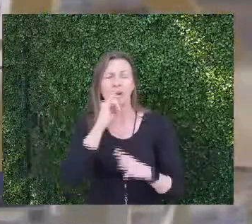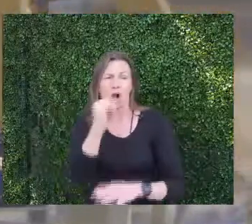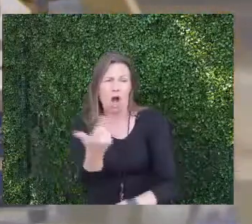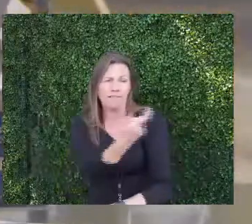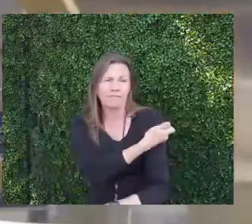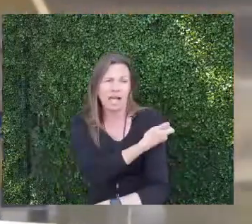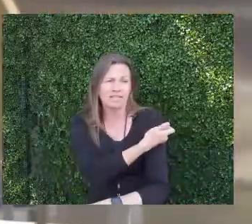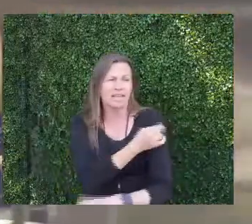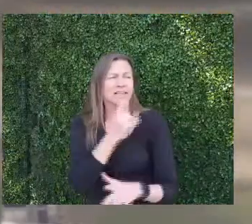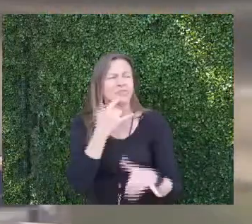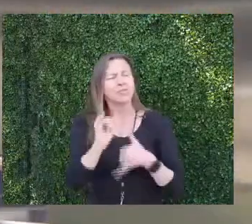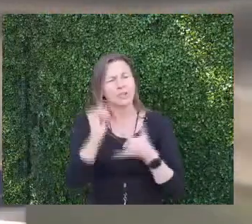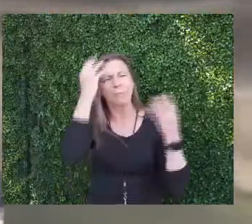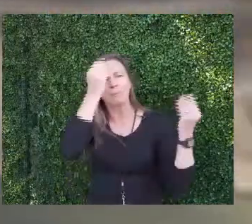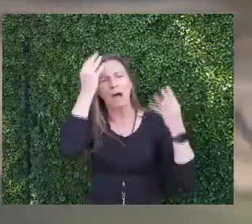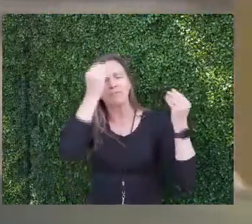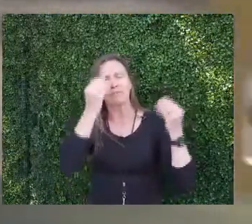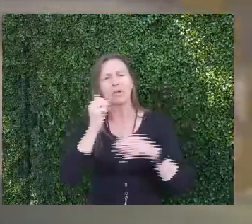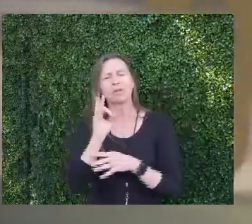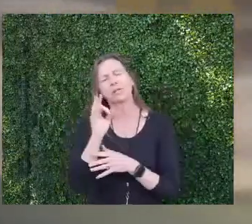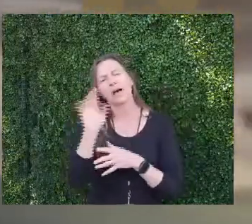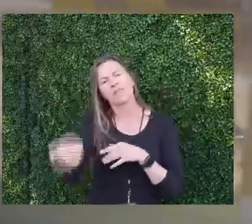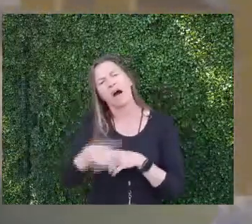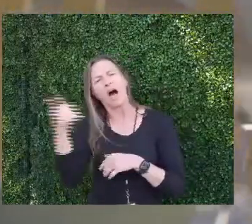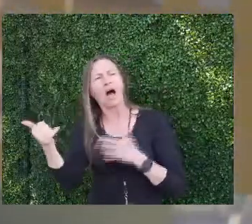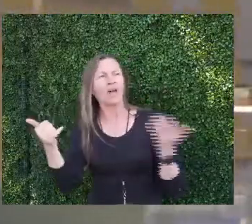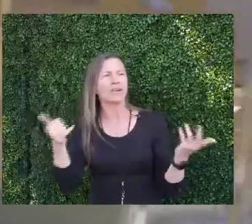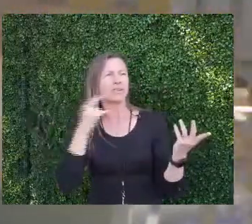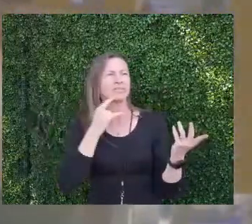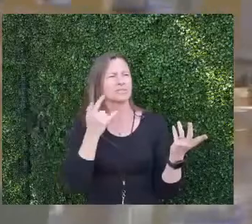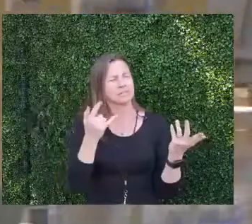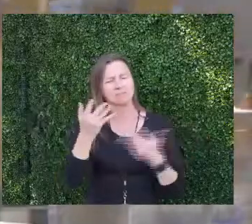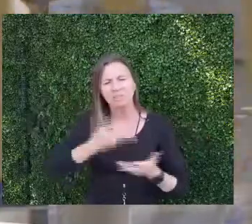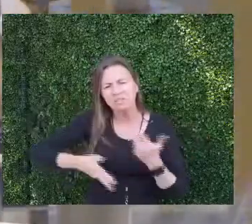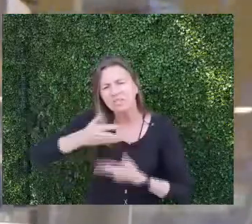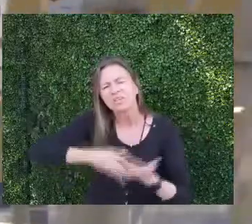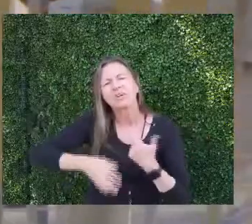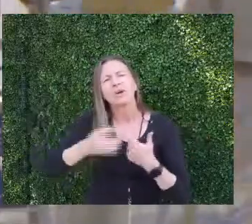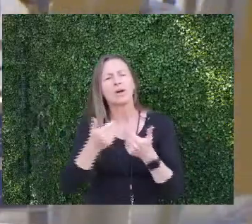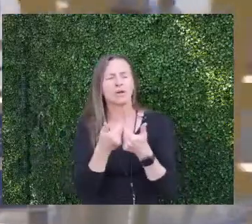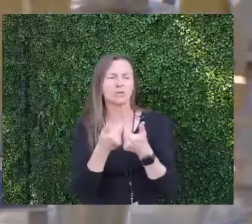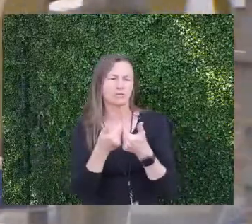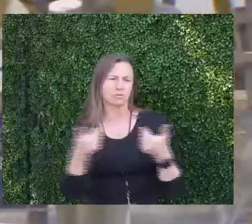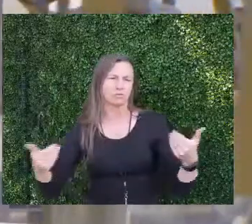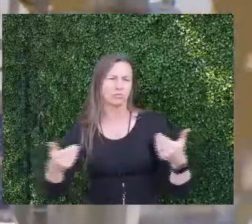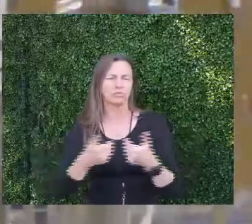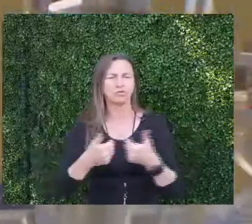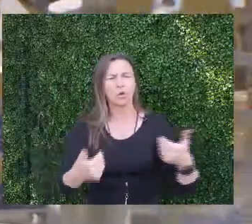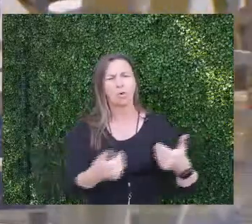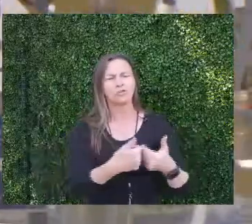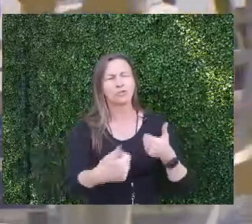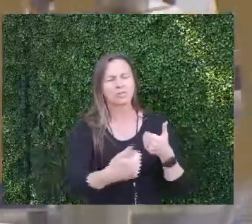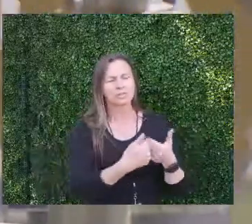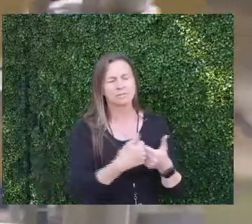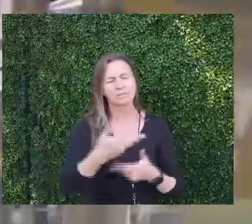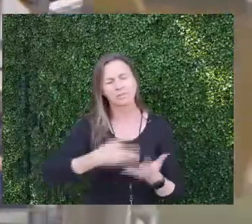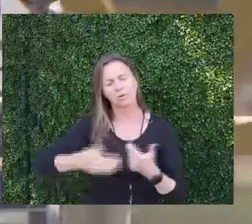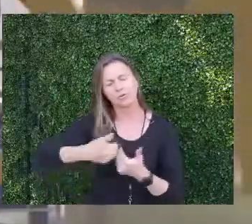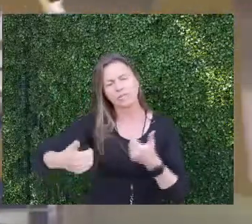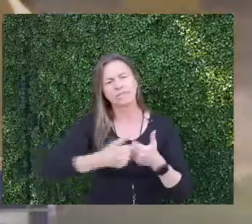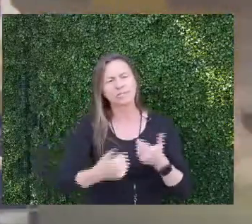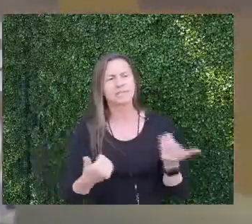still be mindful of others, mixing social distancing, as well as the importance of wearing face coverings, particularly in